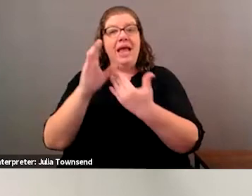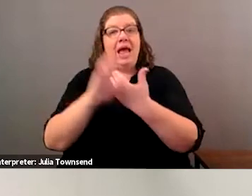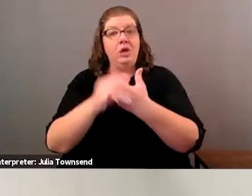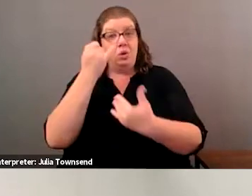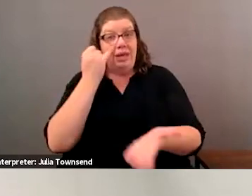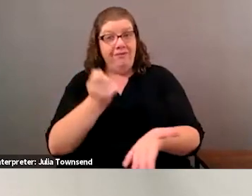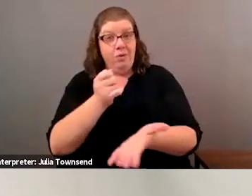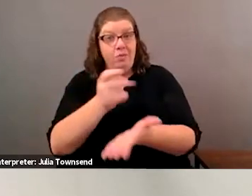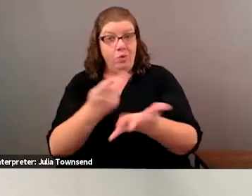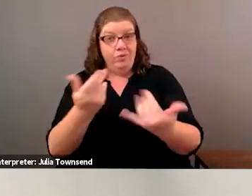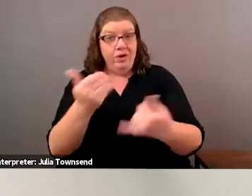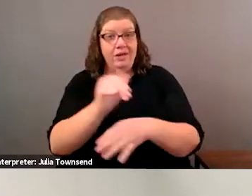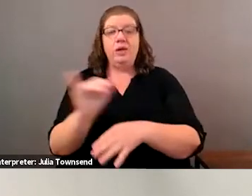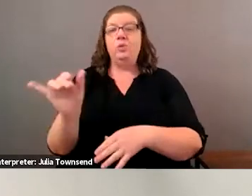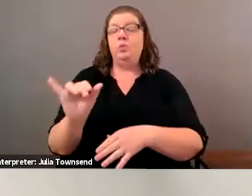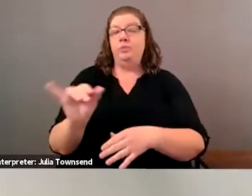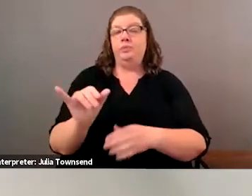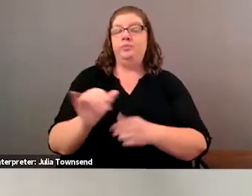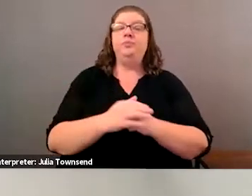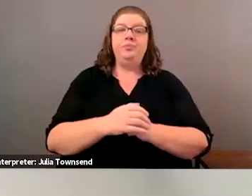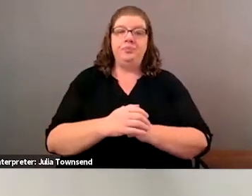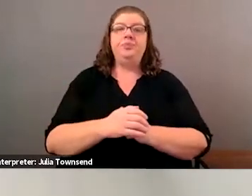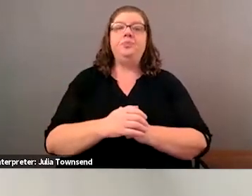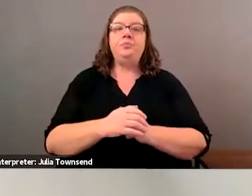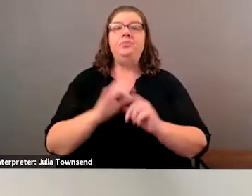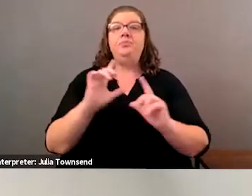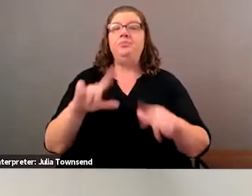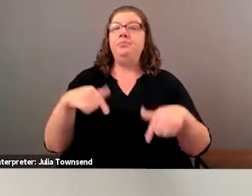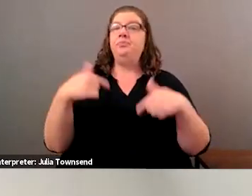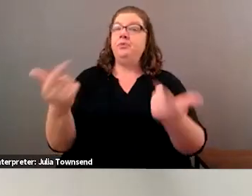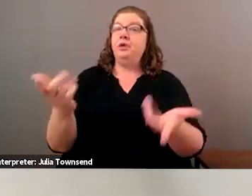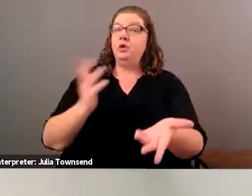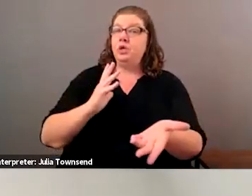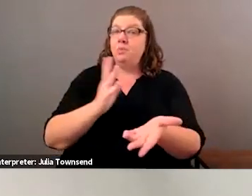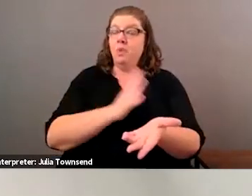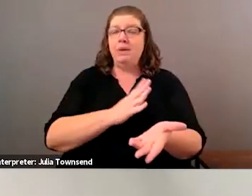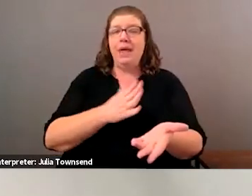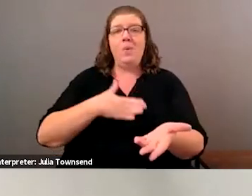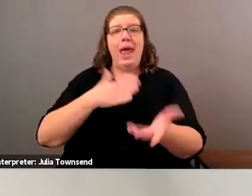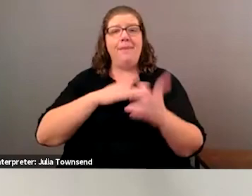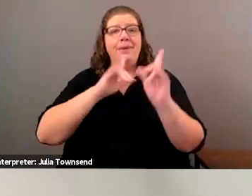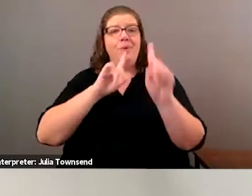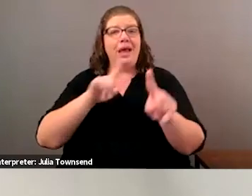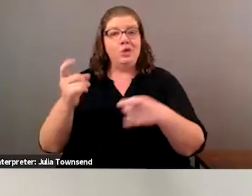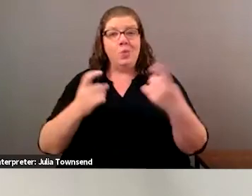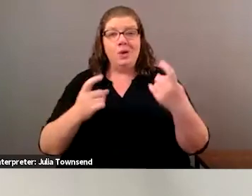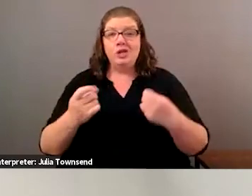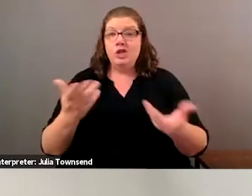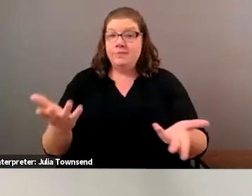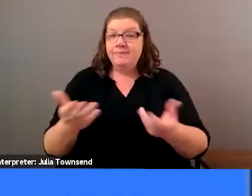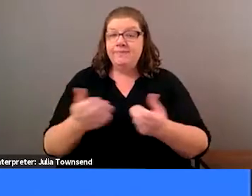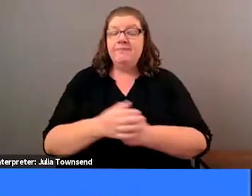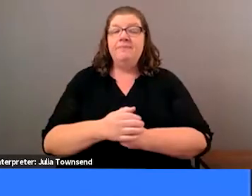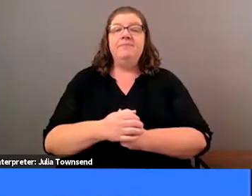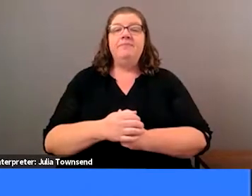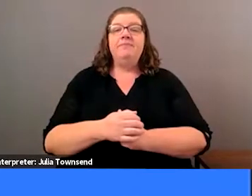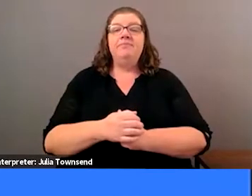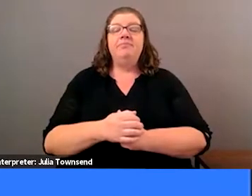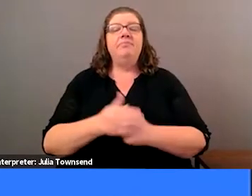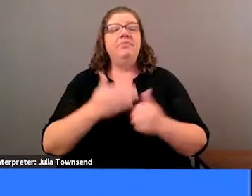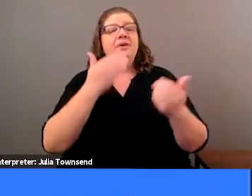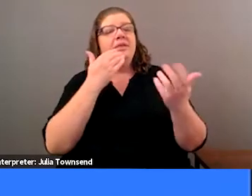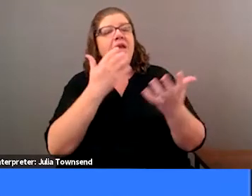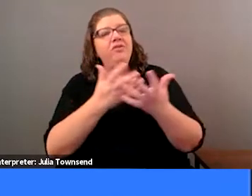well. So we'll turn it over to the board and we're happy to answer any questions you may have. Thank you so much for